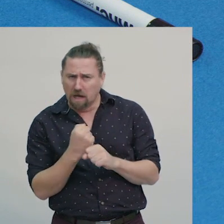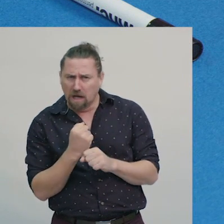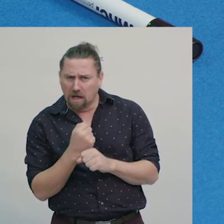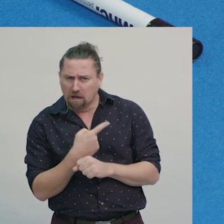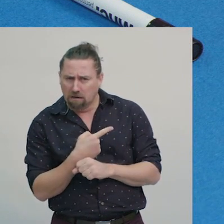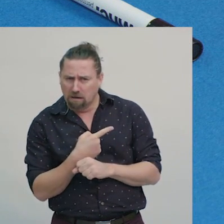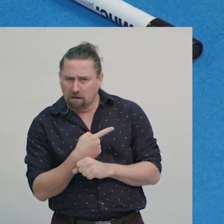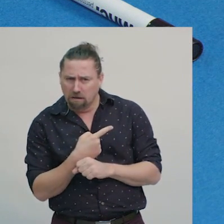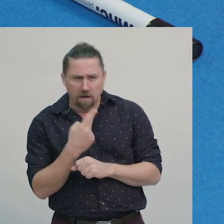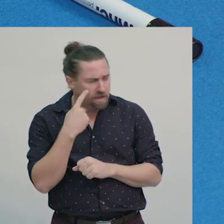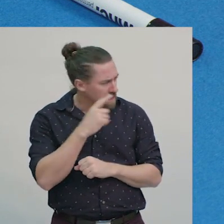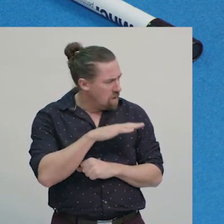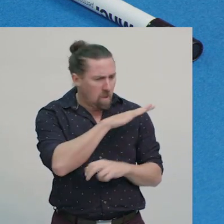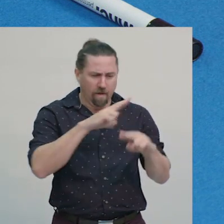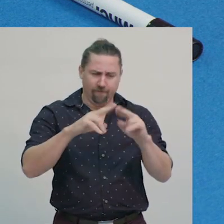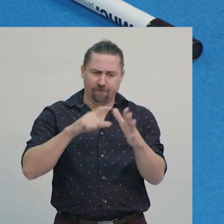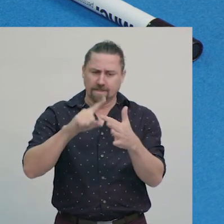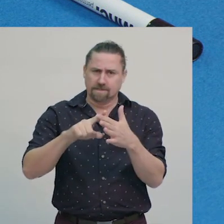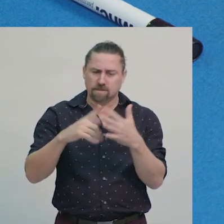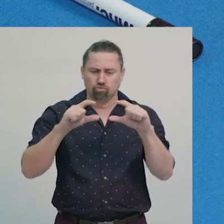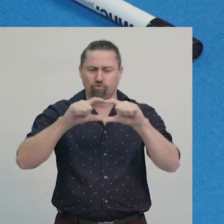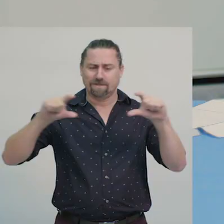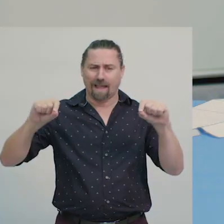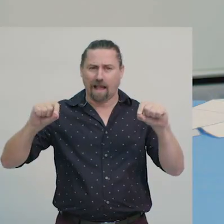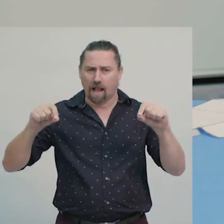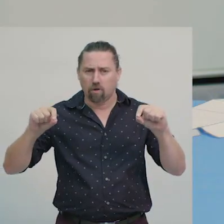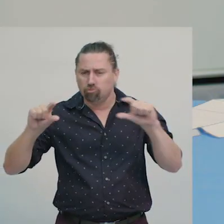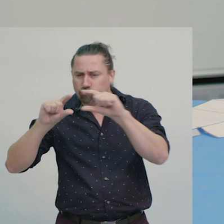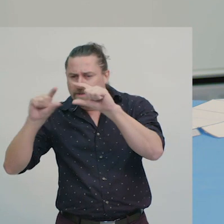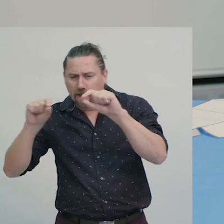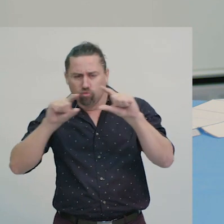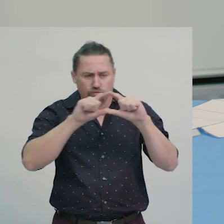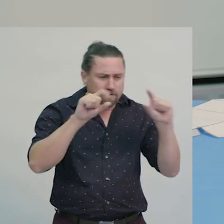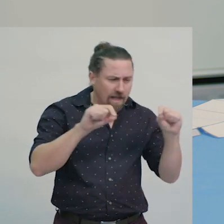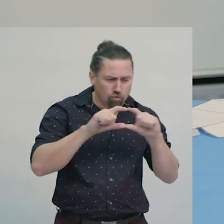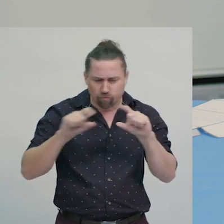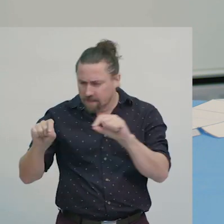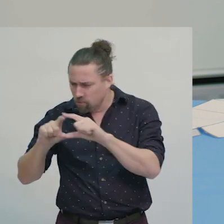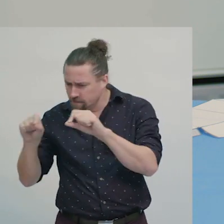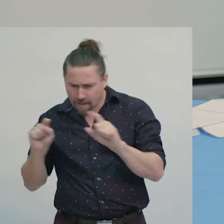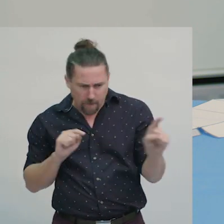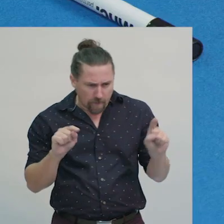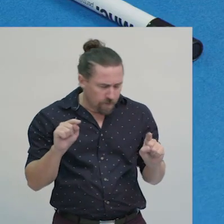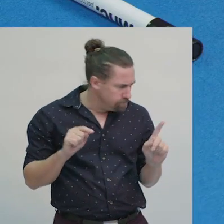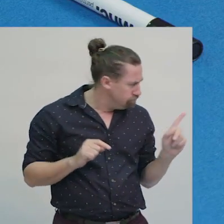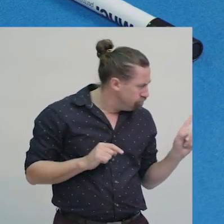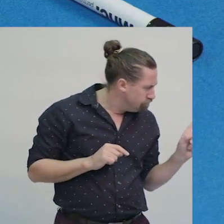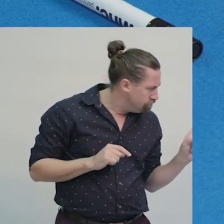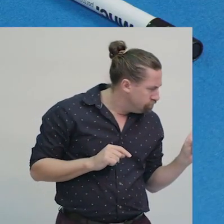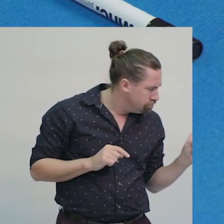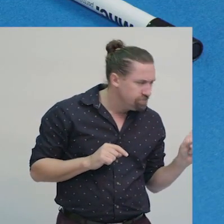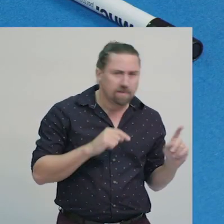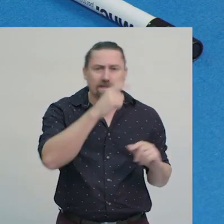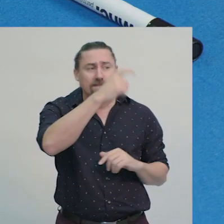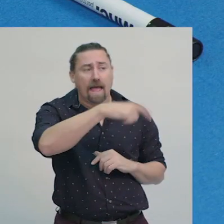Well, we can see that all the faces are rectangles. Let's check our table. It shows us that the faces of a